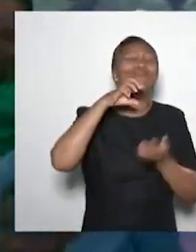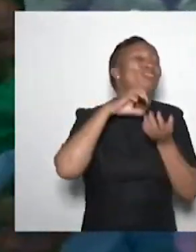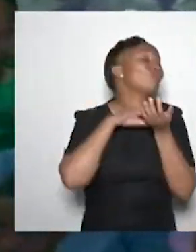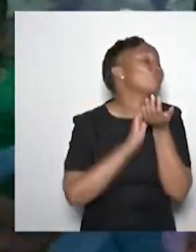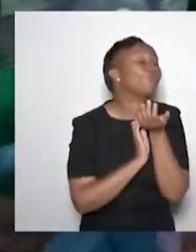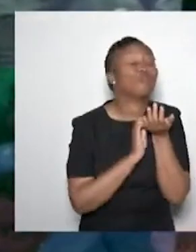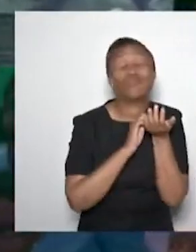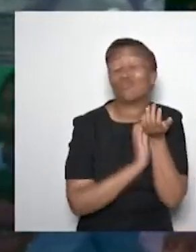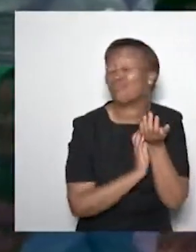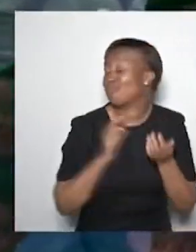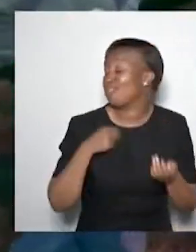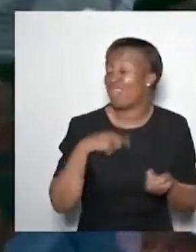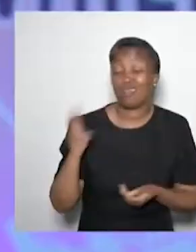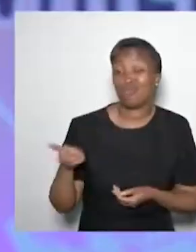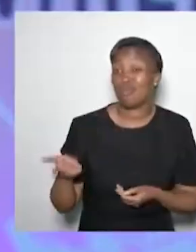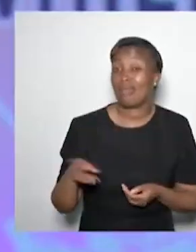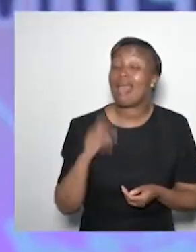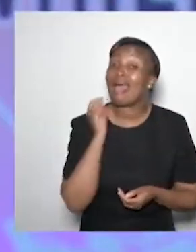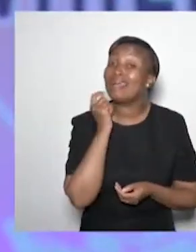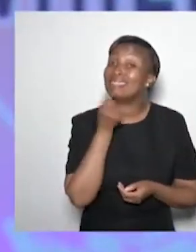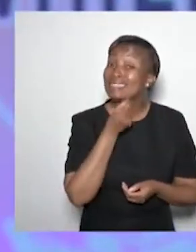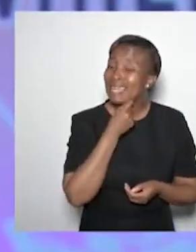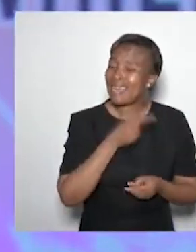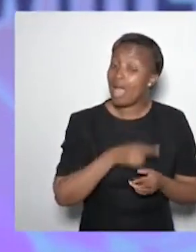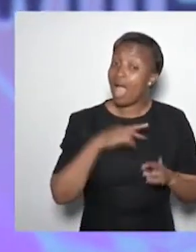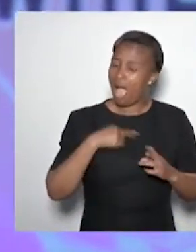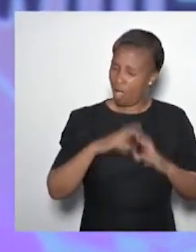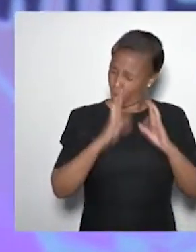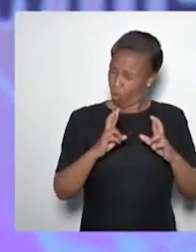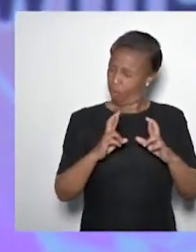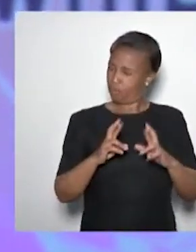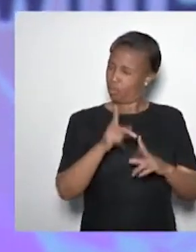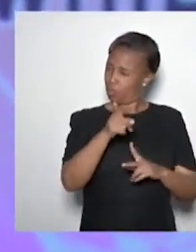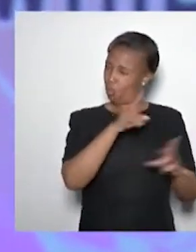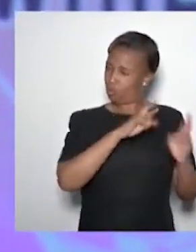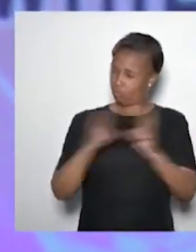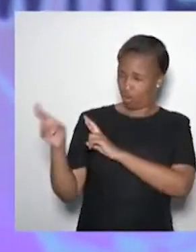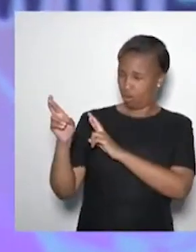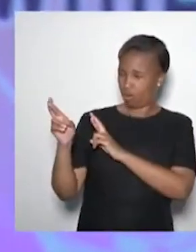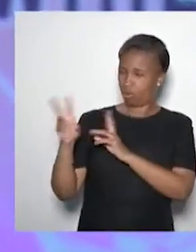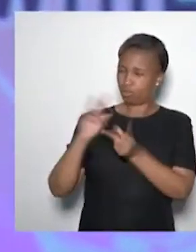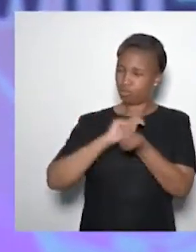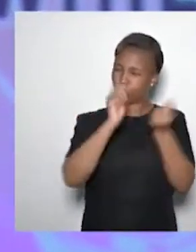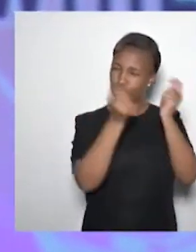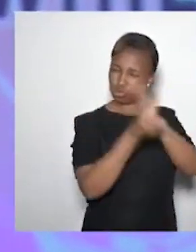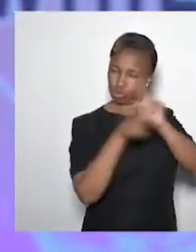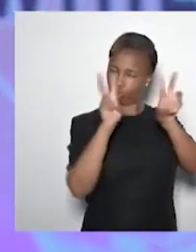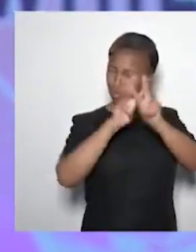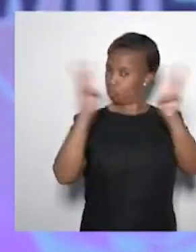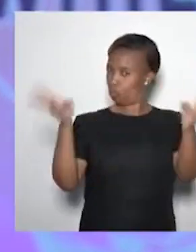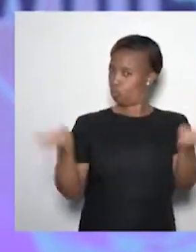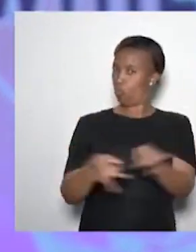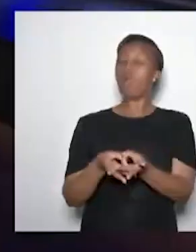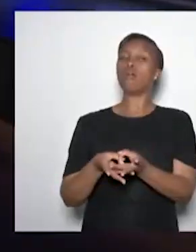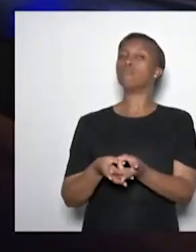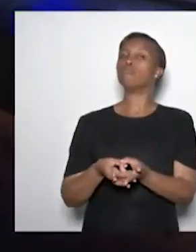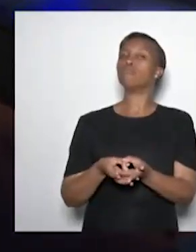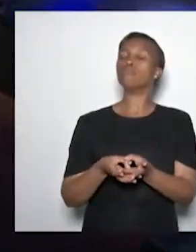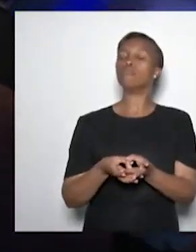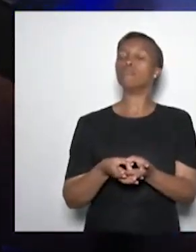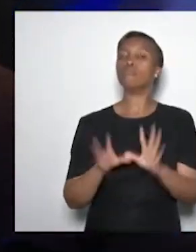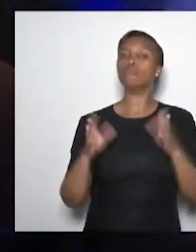That was weak. Let me say it again. I said, I hope you are ready to be a world changer.